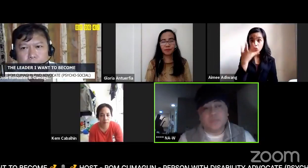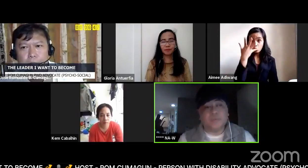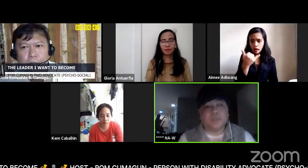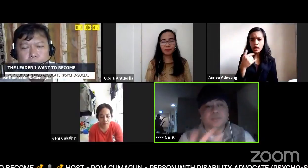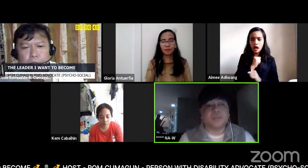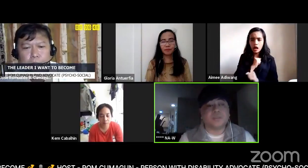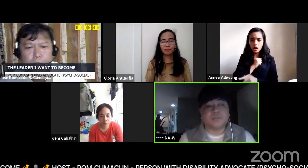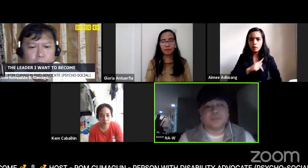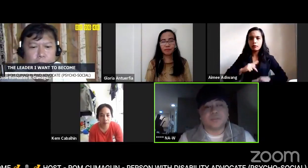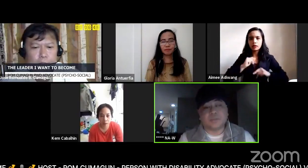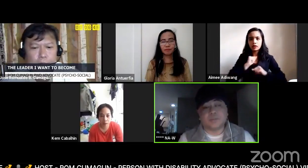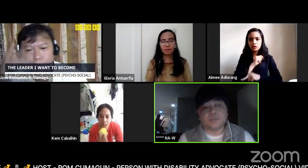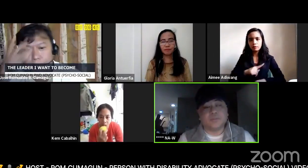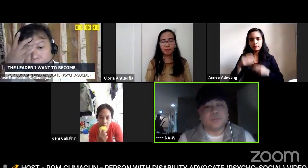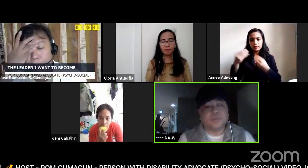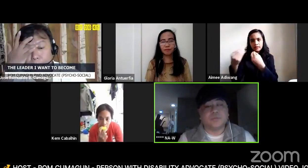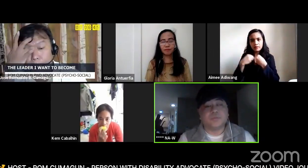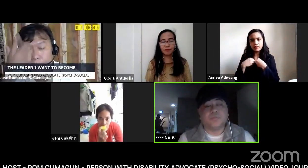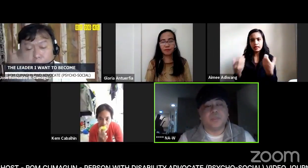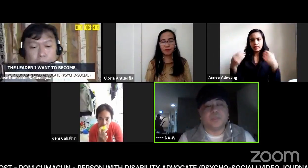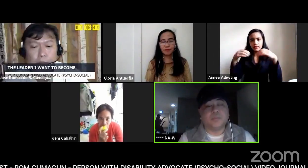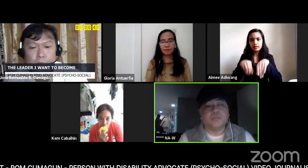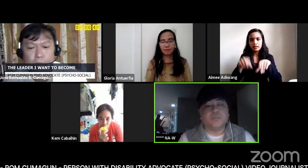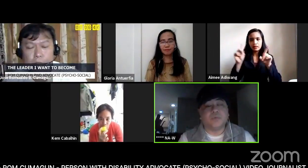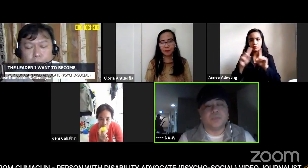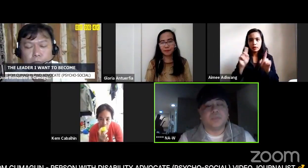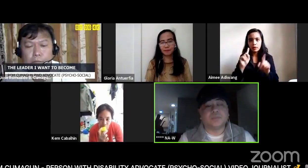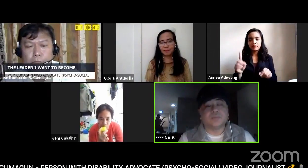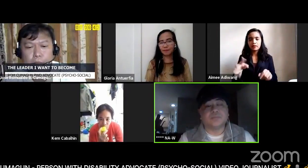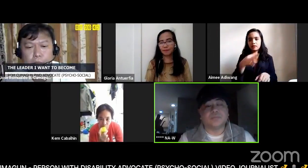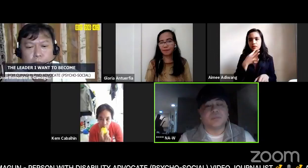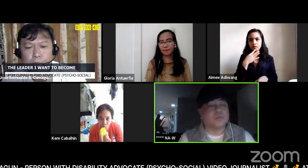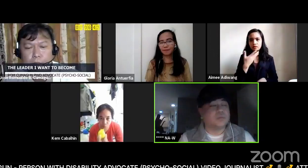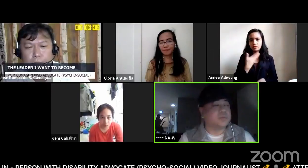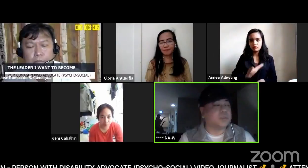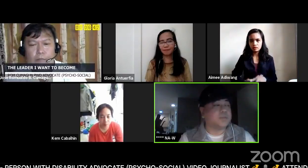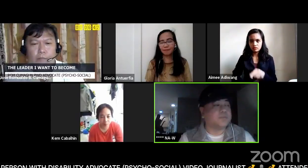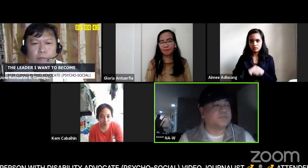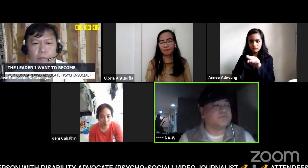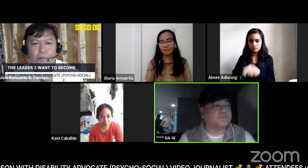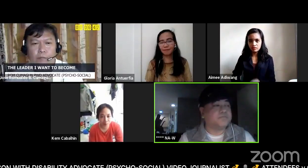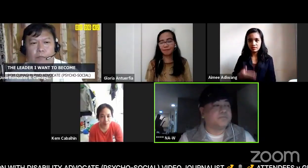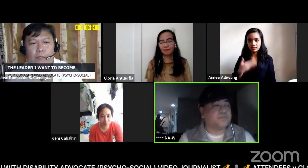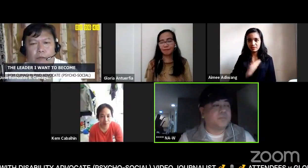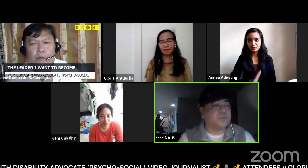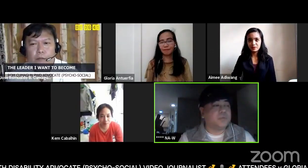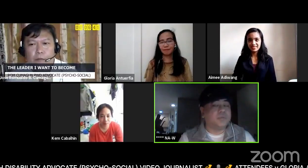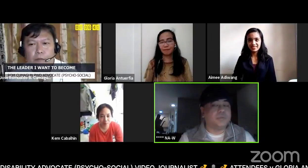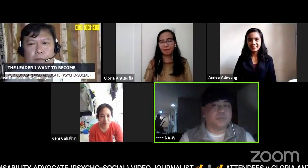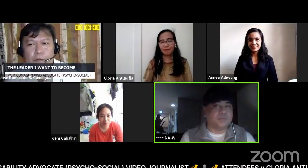appreciate Rom giving me a chance to speak before you guys, because